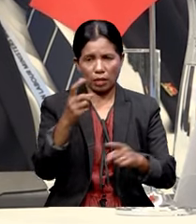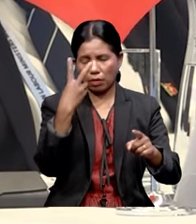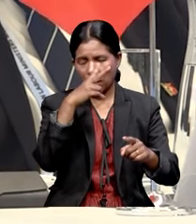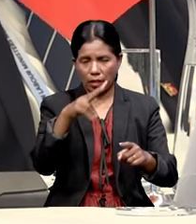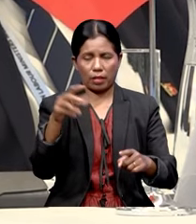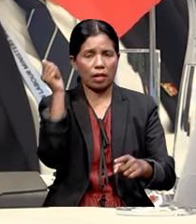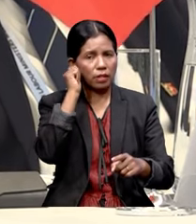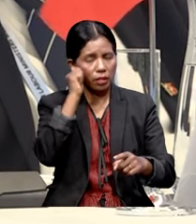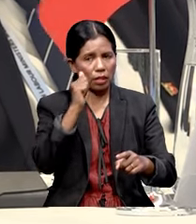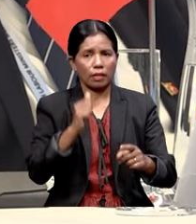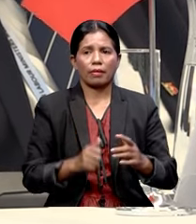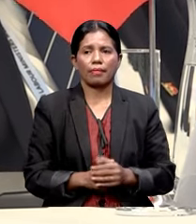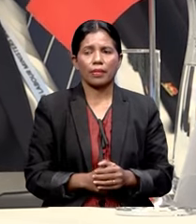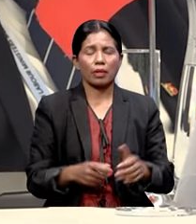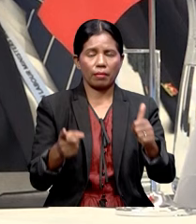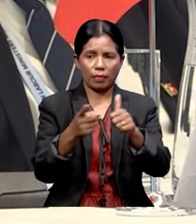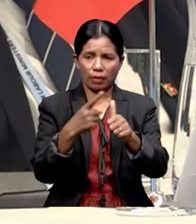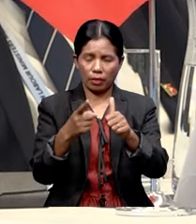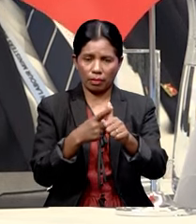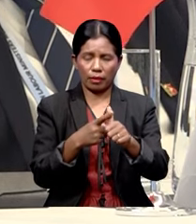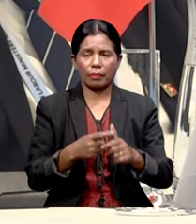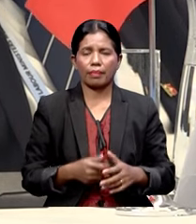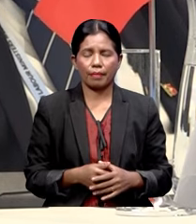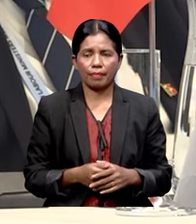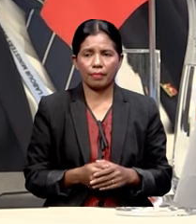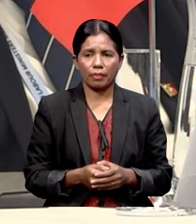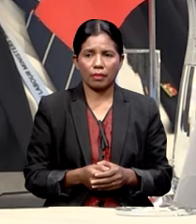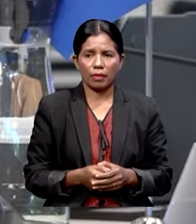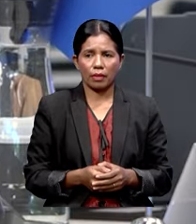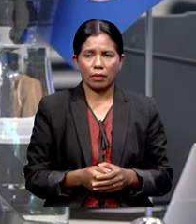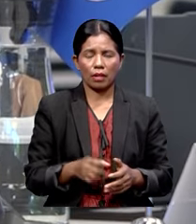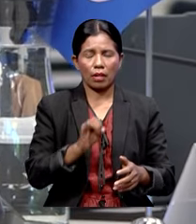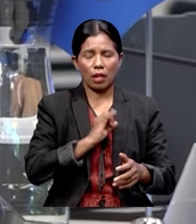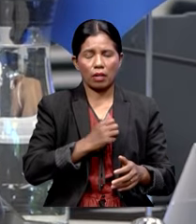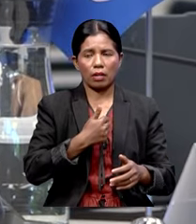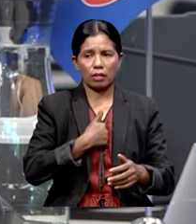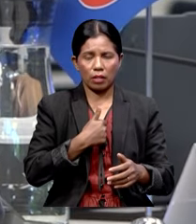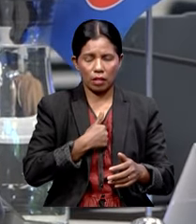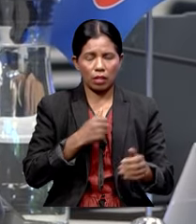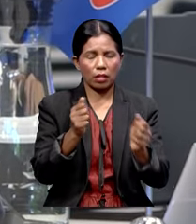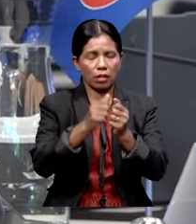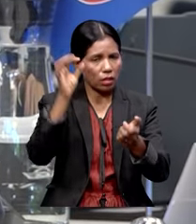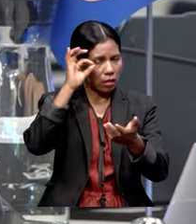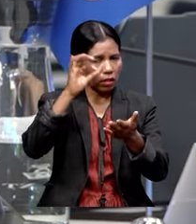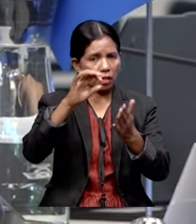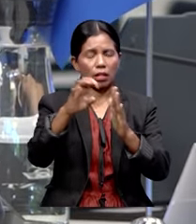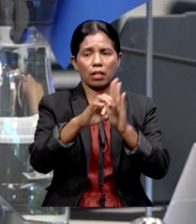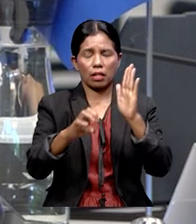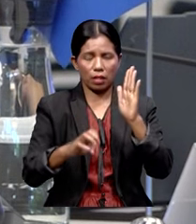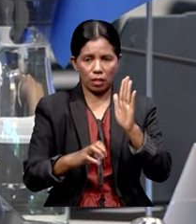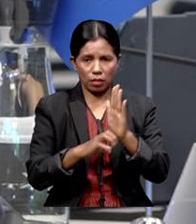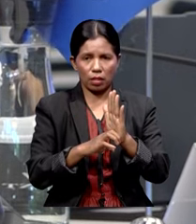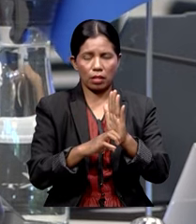meeting. First and foremost, I myself and the Secretary of State of